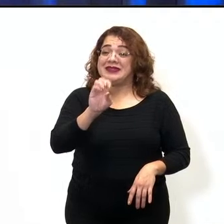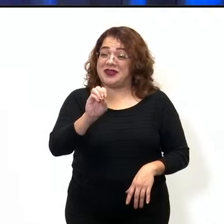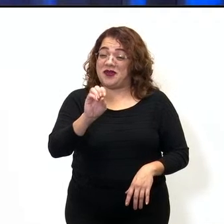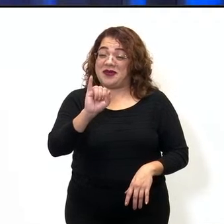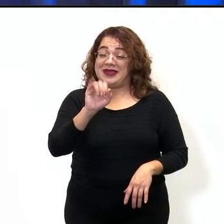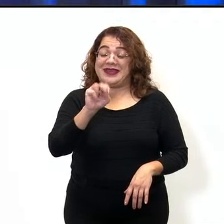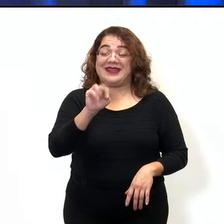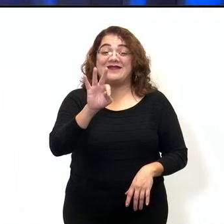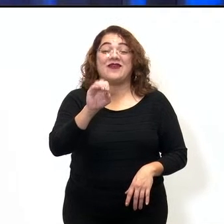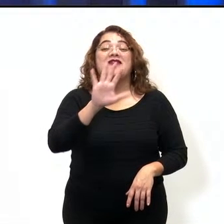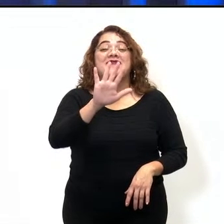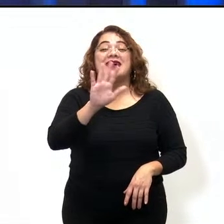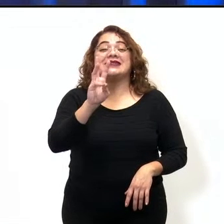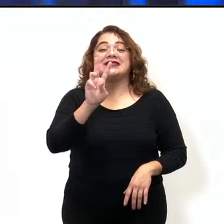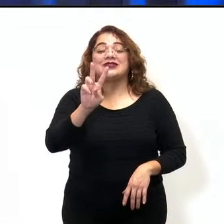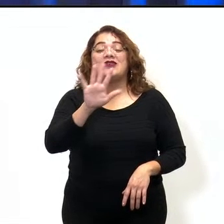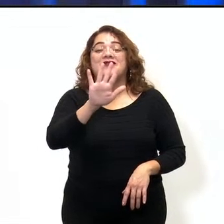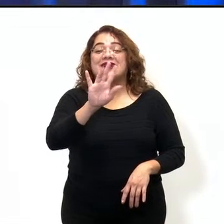562-570-info. So that's